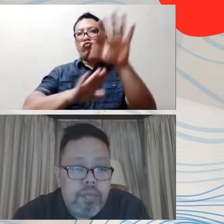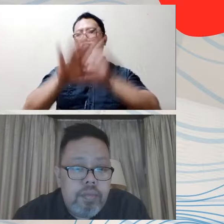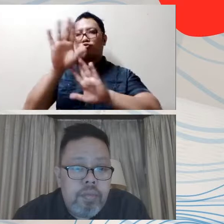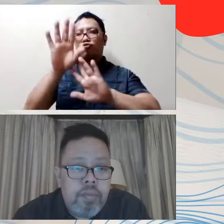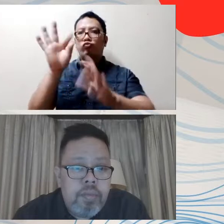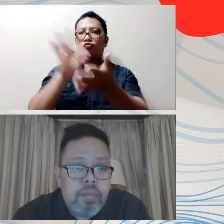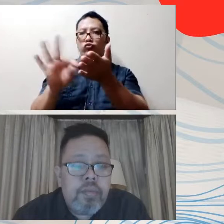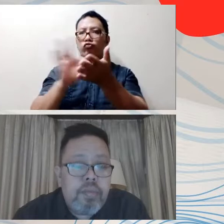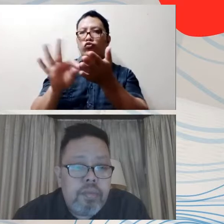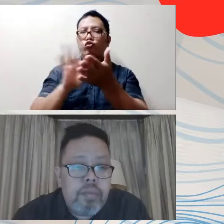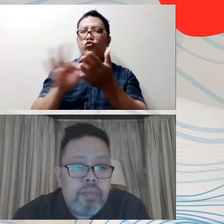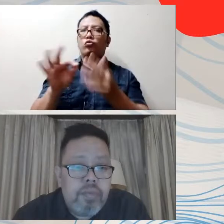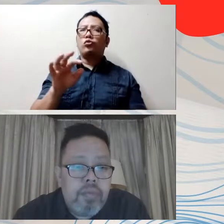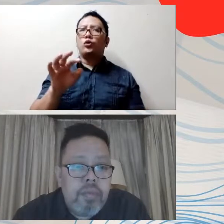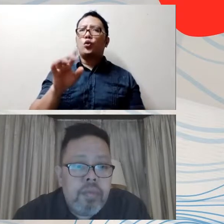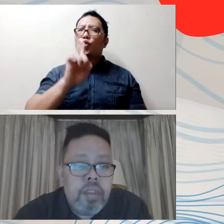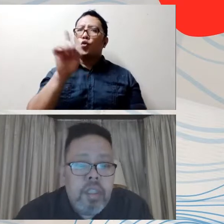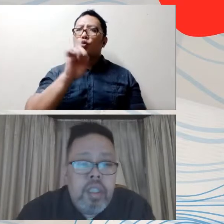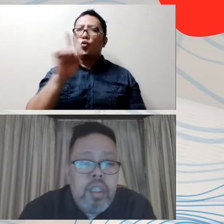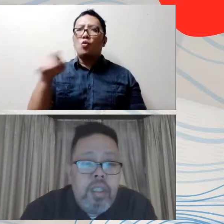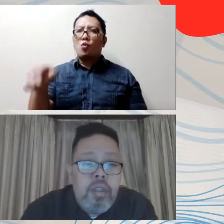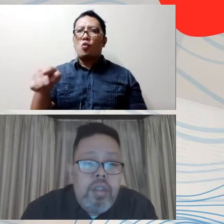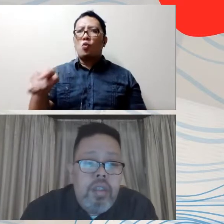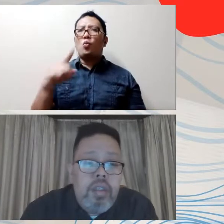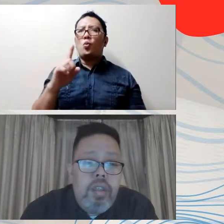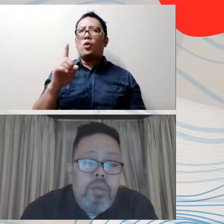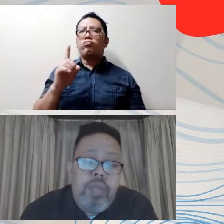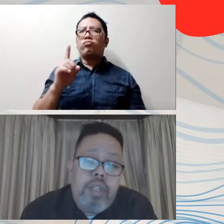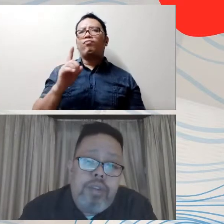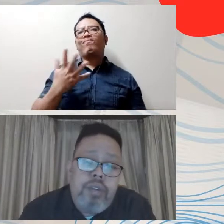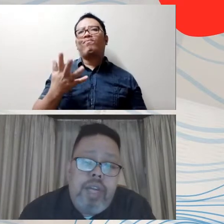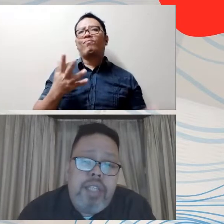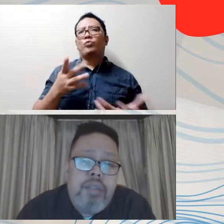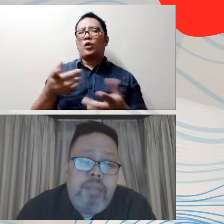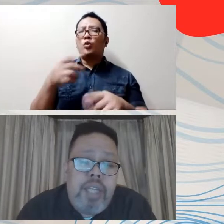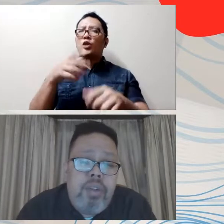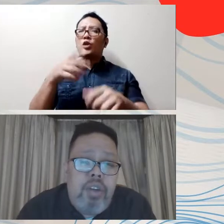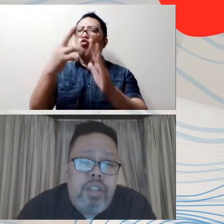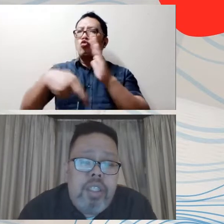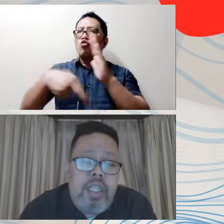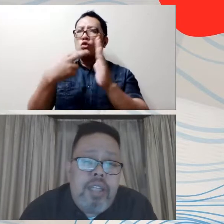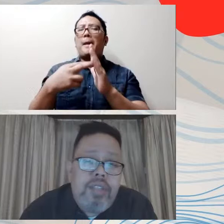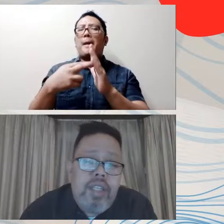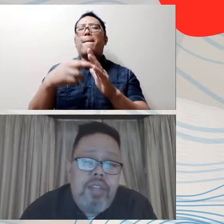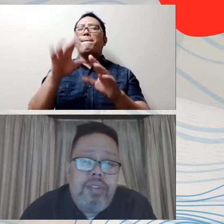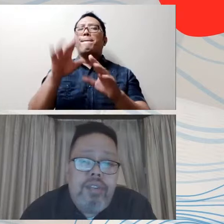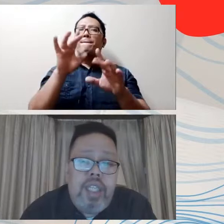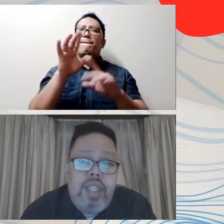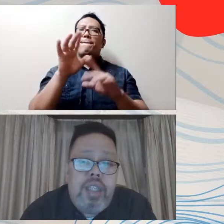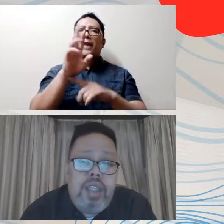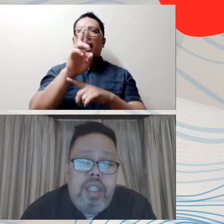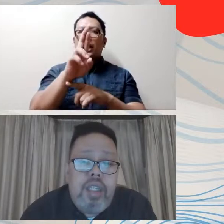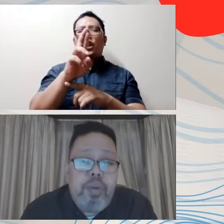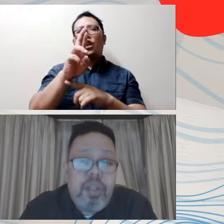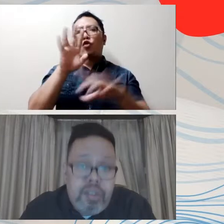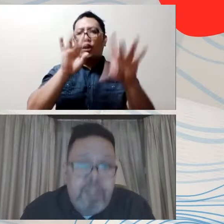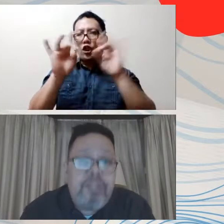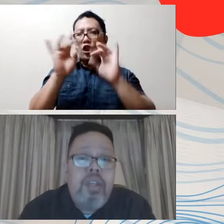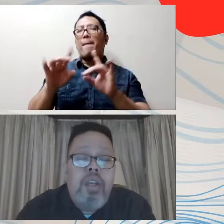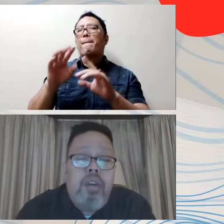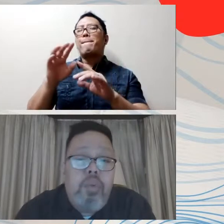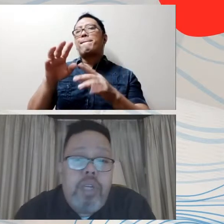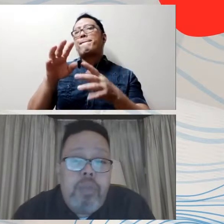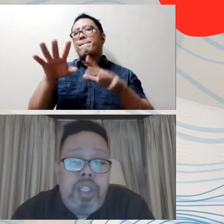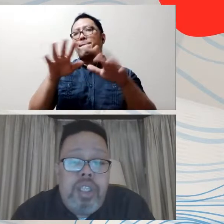is and its role in the national and local elections? Well, the random manual audit, Alexa, is really the